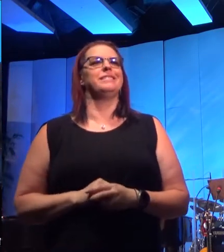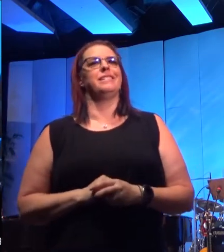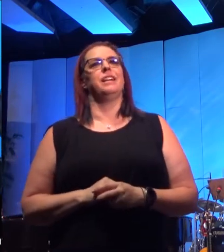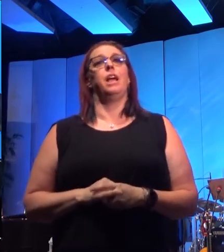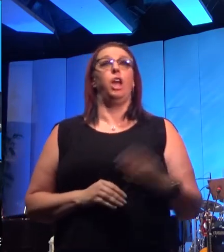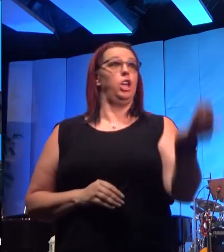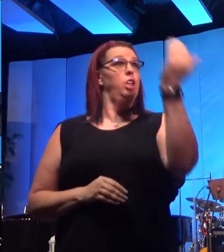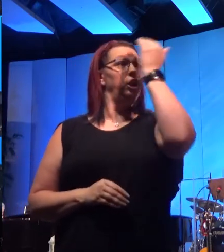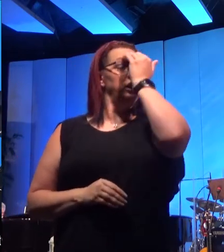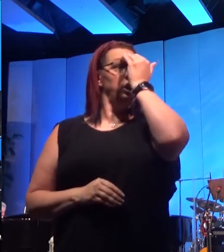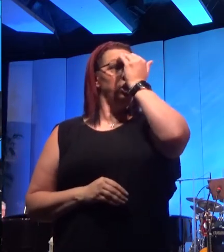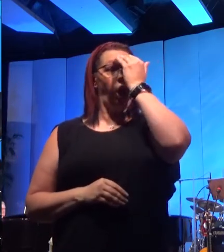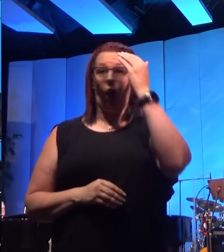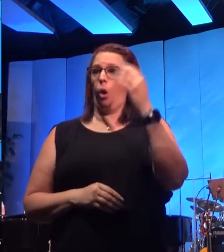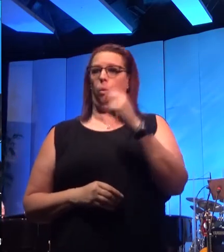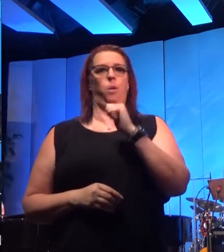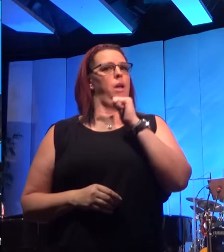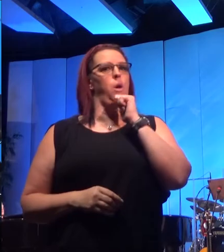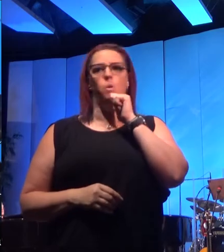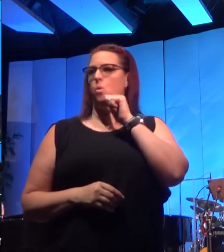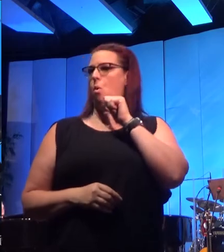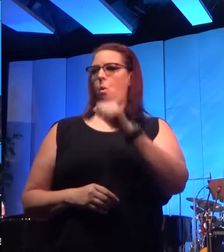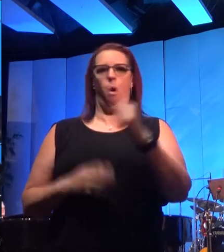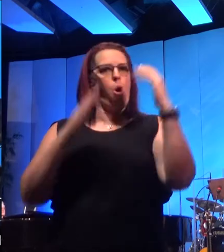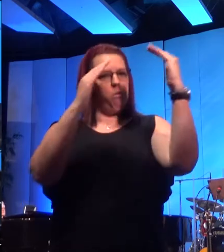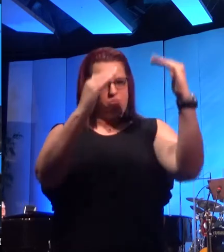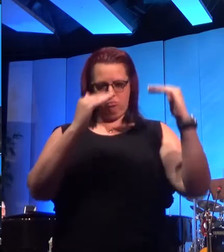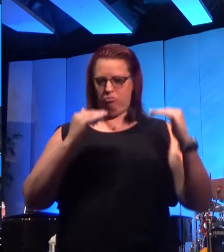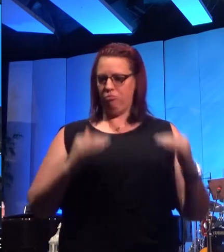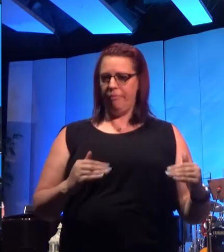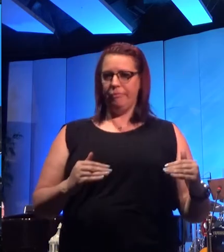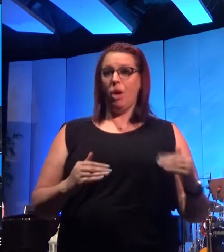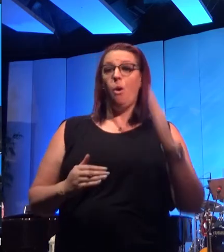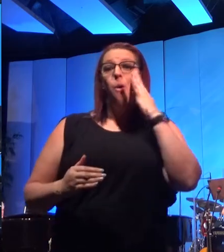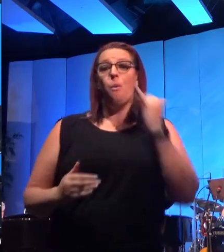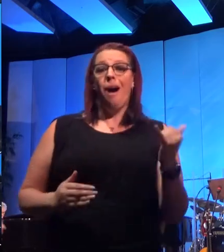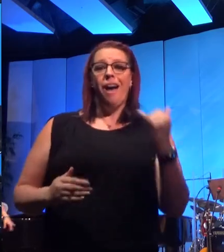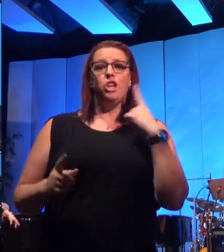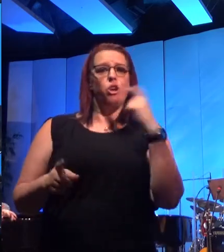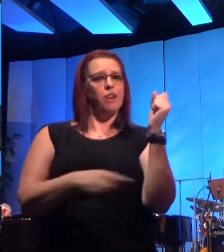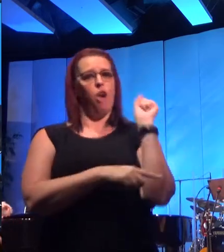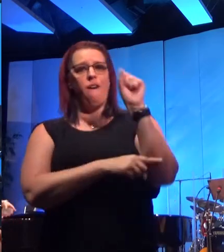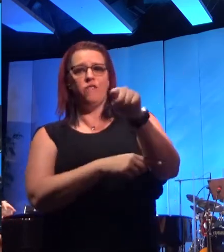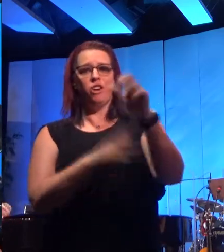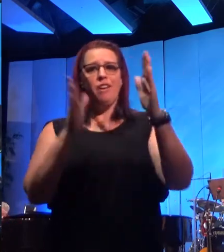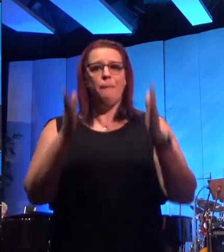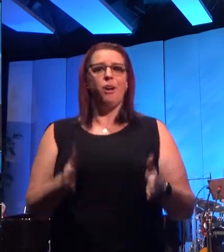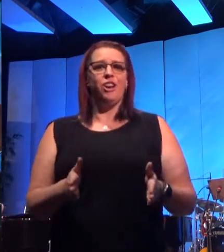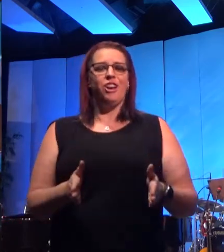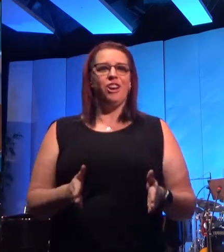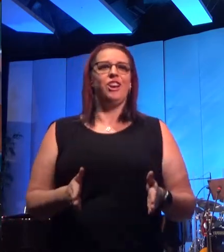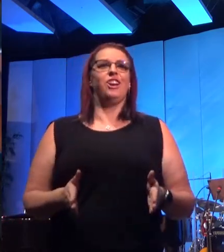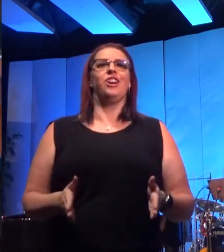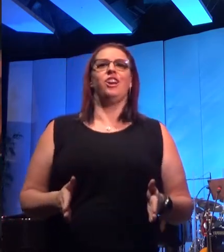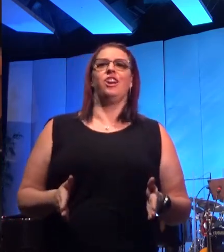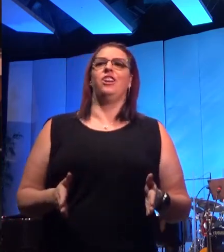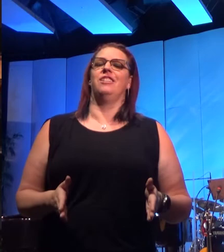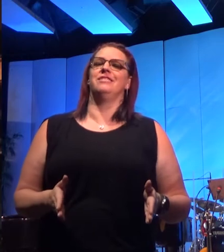you know it's not gonna let it get the best of you. You're an overcomer.